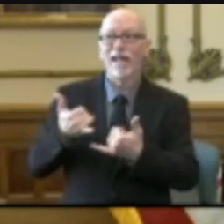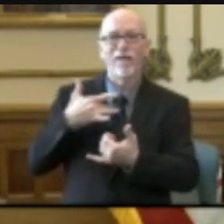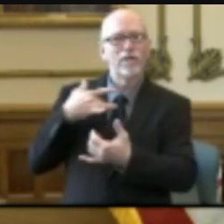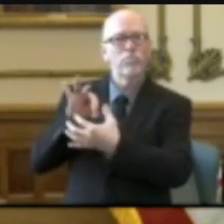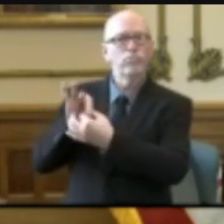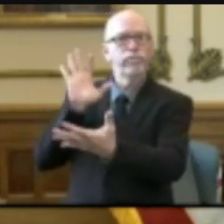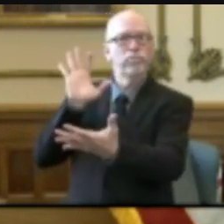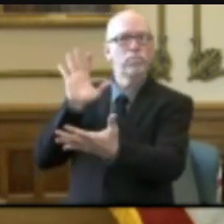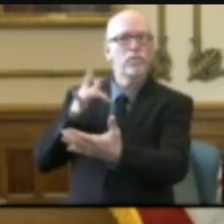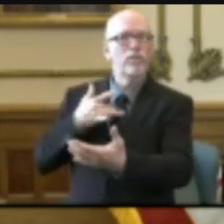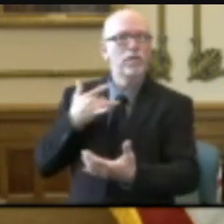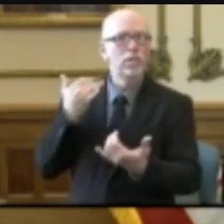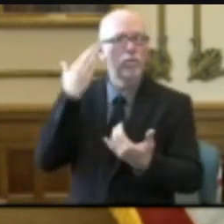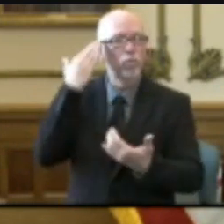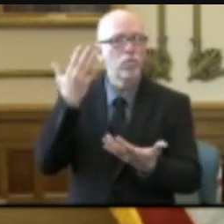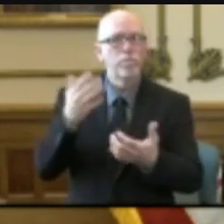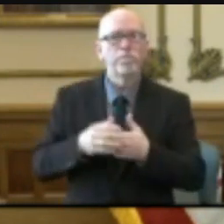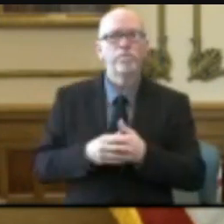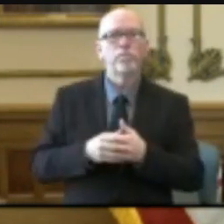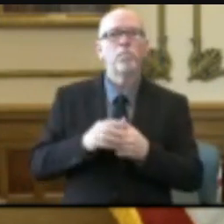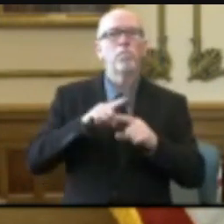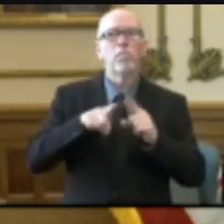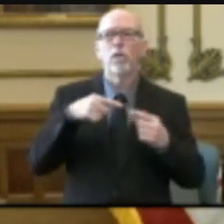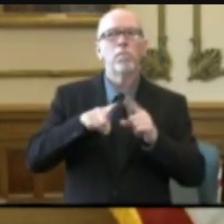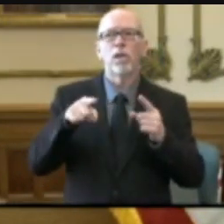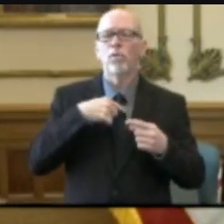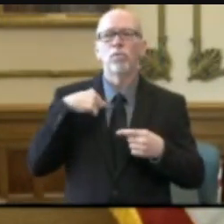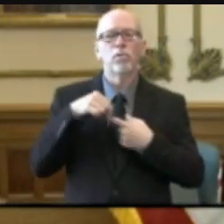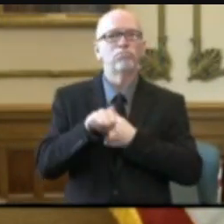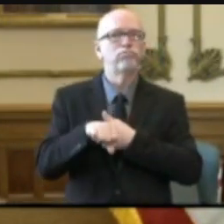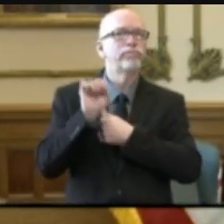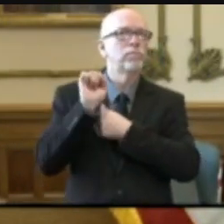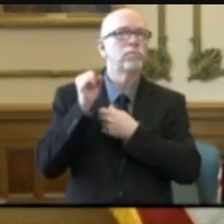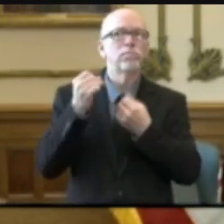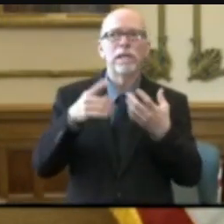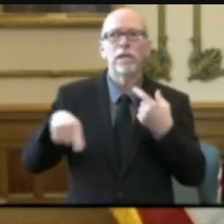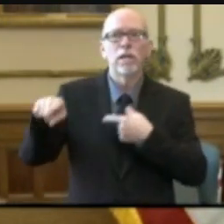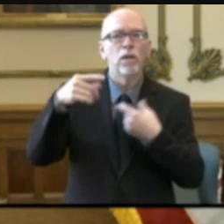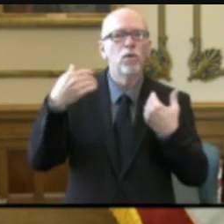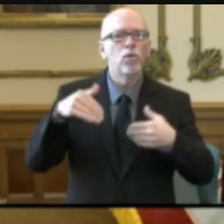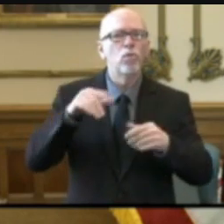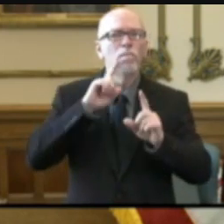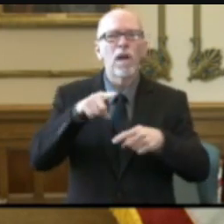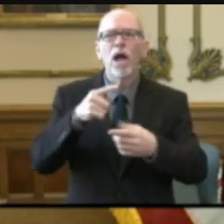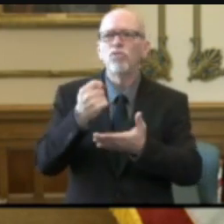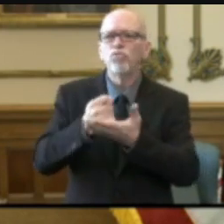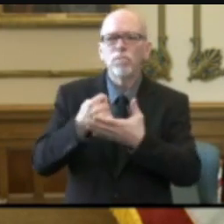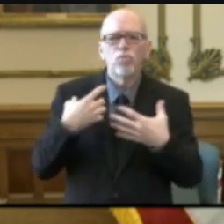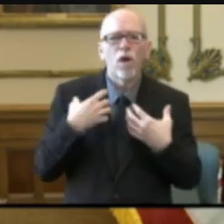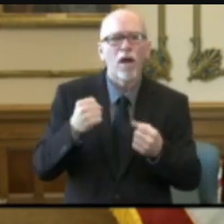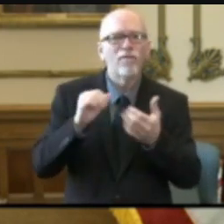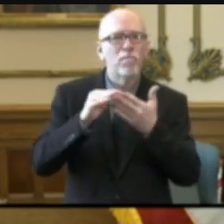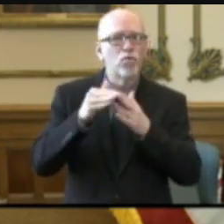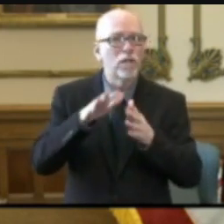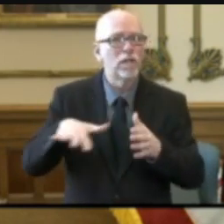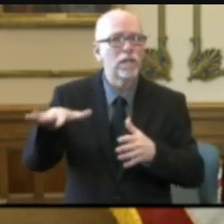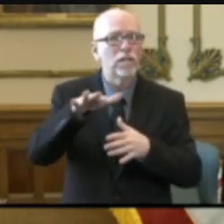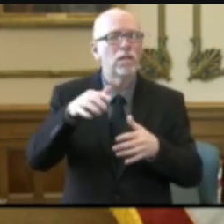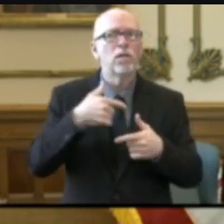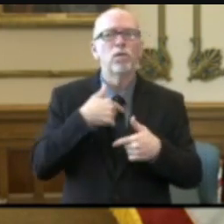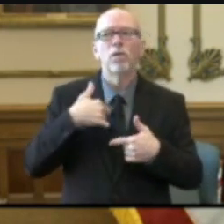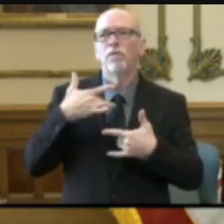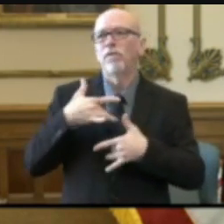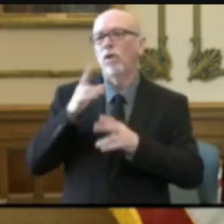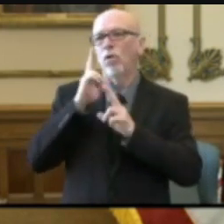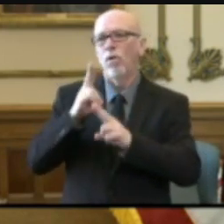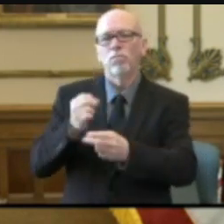now. However, we've been blown away by the resiliency and response of the treatment and recovery communities, and we've been honored